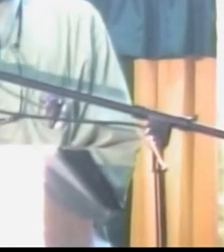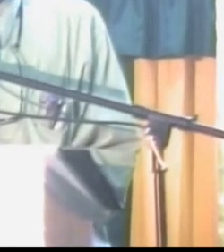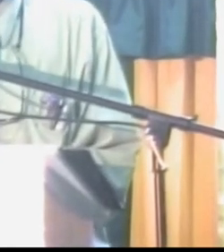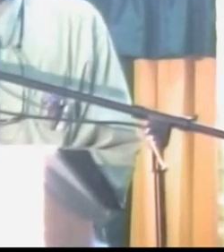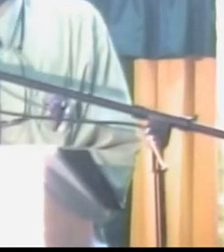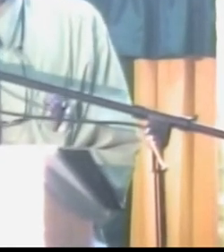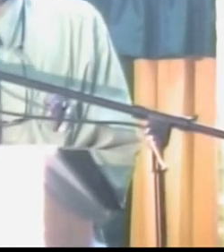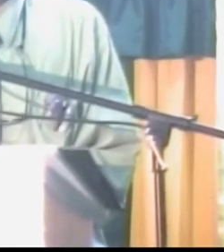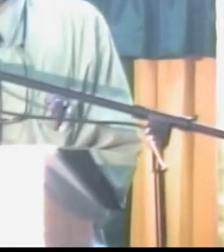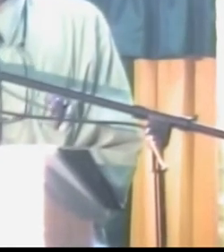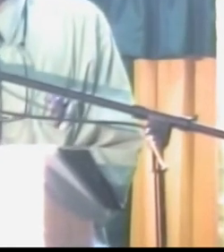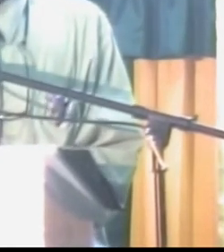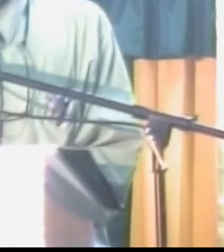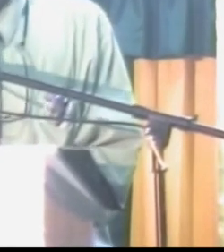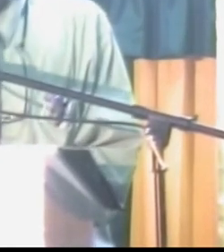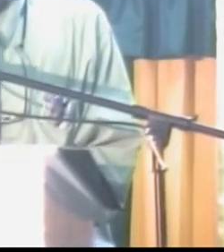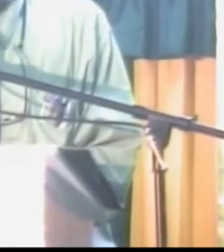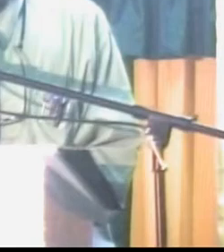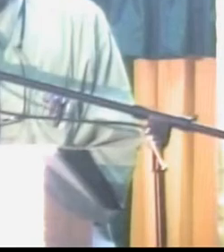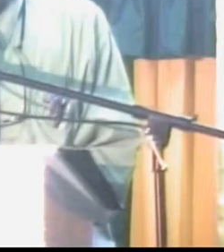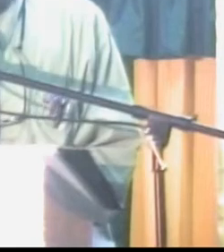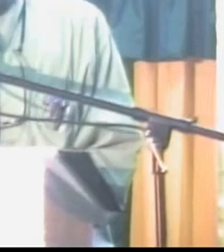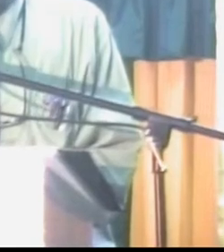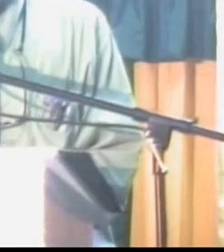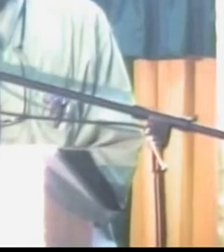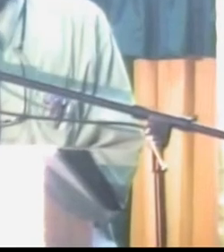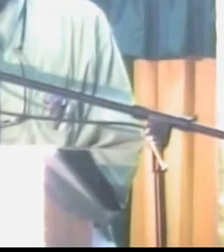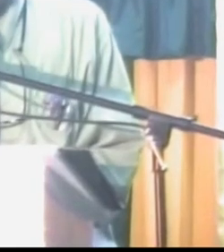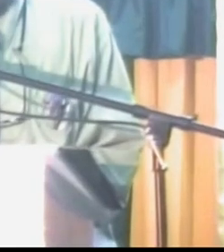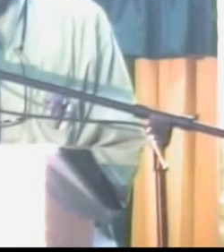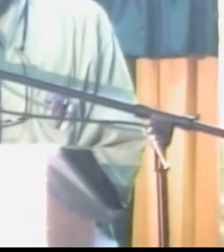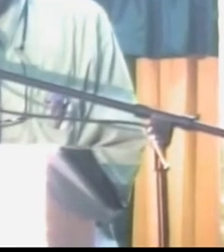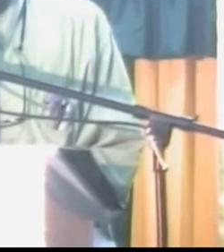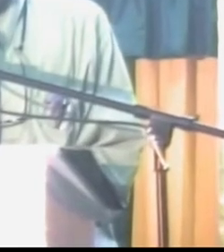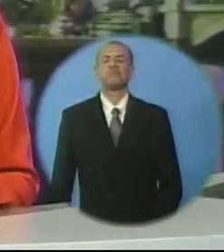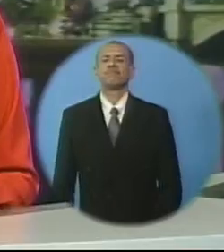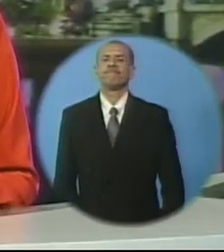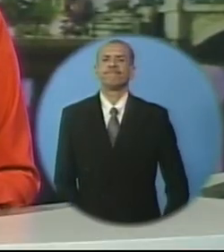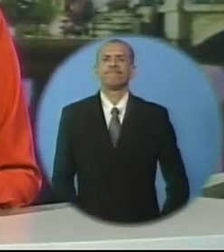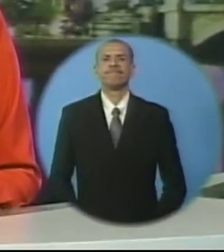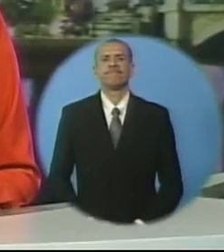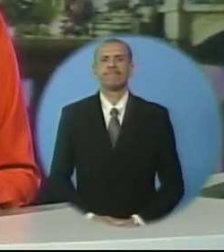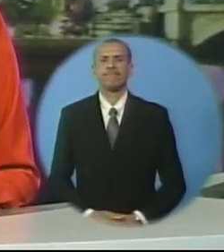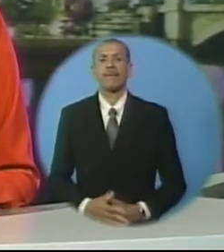starts with the training and the ability to change.